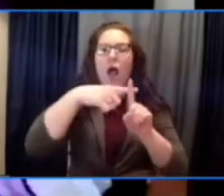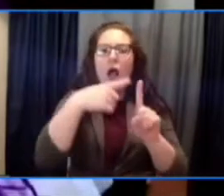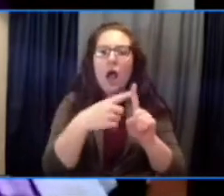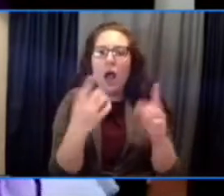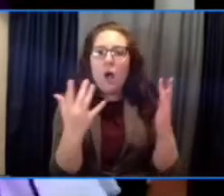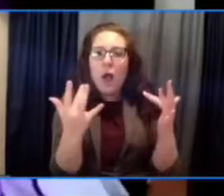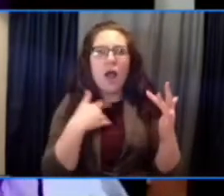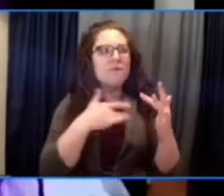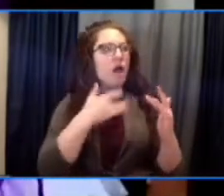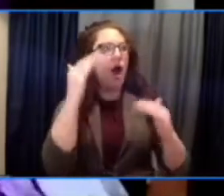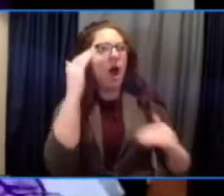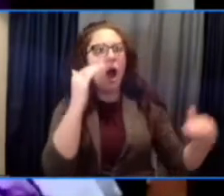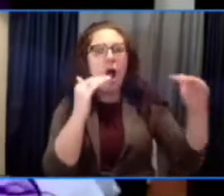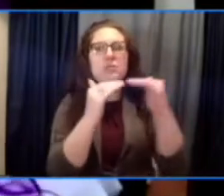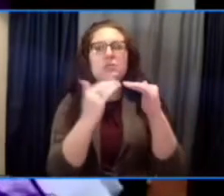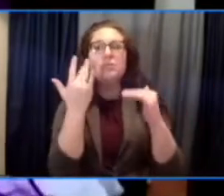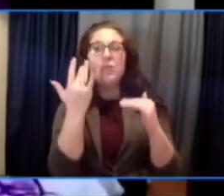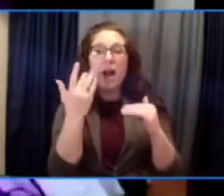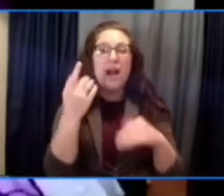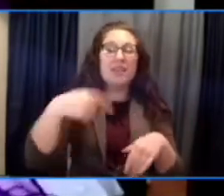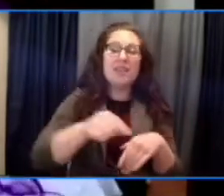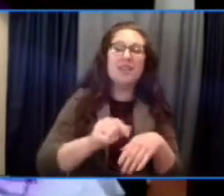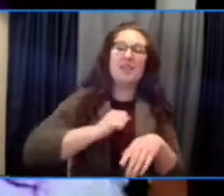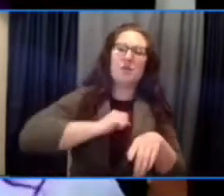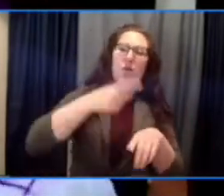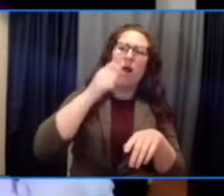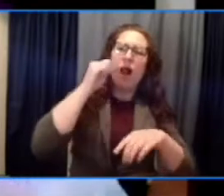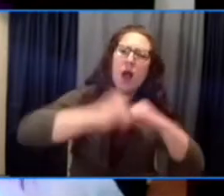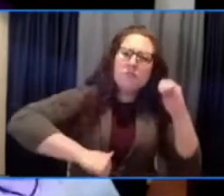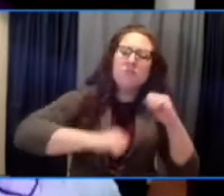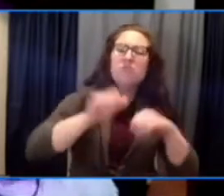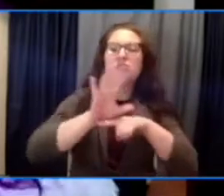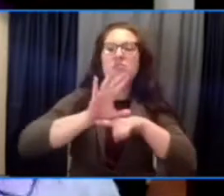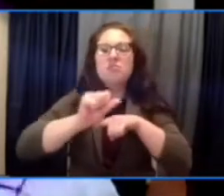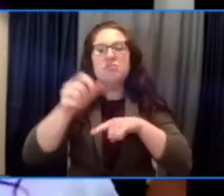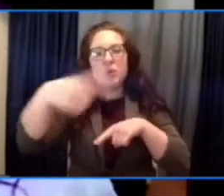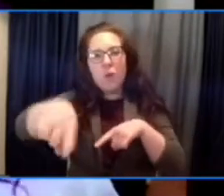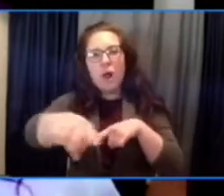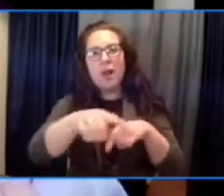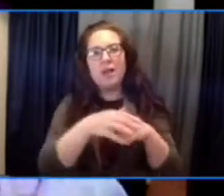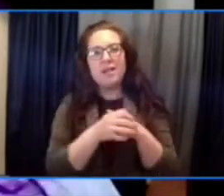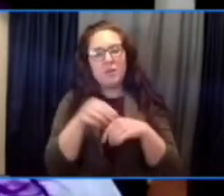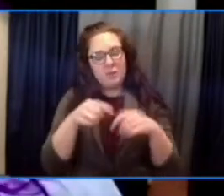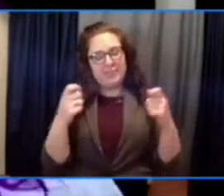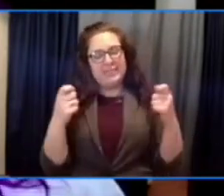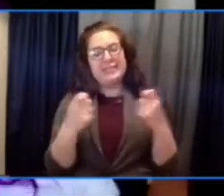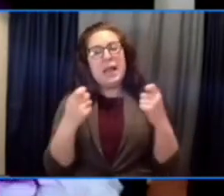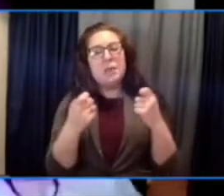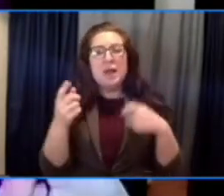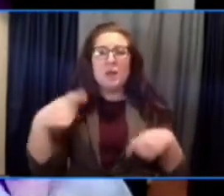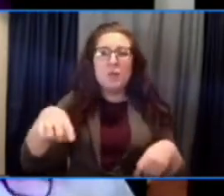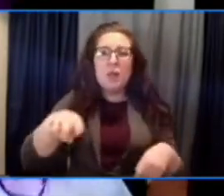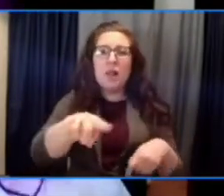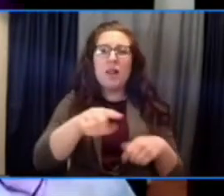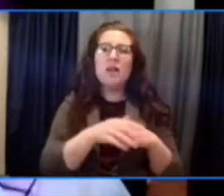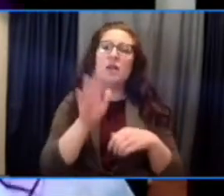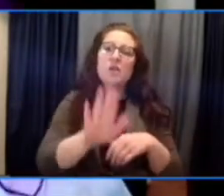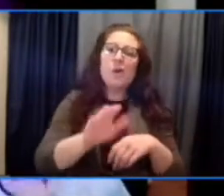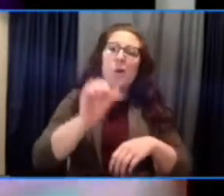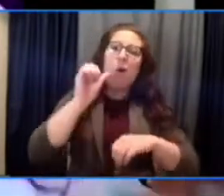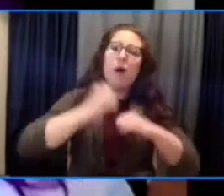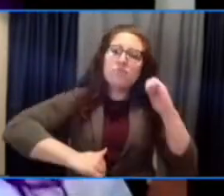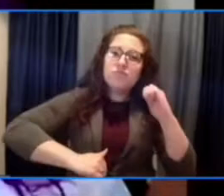is the brilliance and resilience of this community. And Road Ahead is a celebration of that, of you. That's why we named this